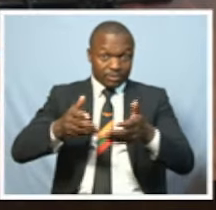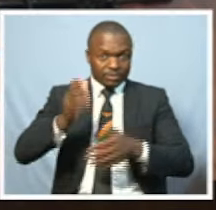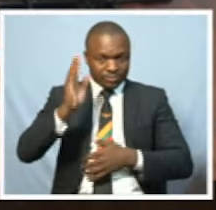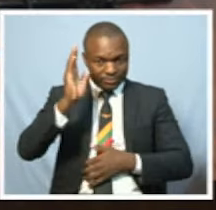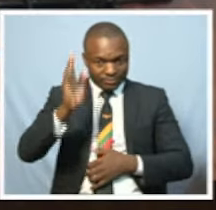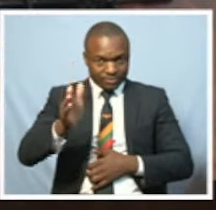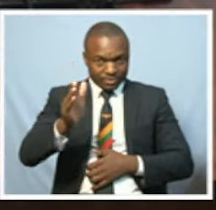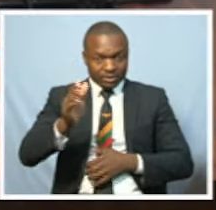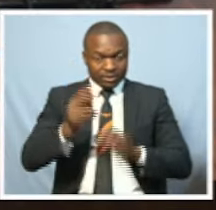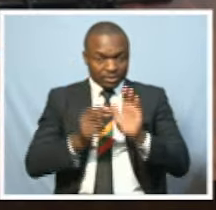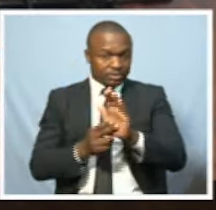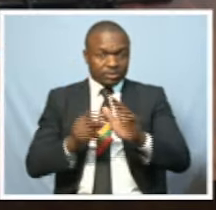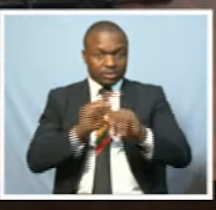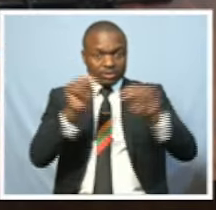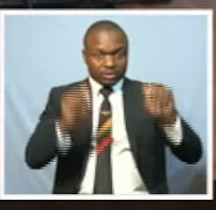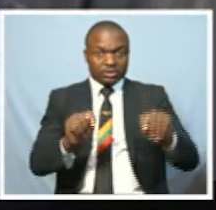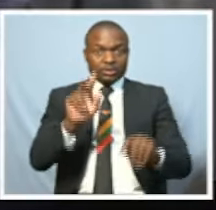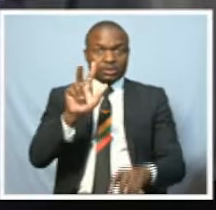that we have provided is